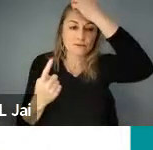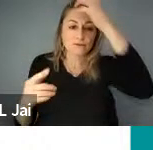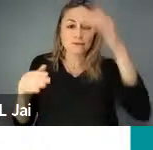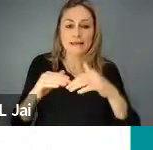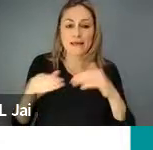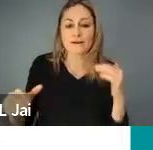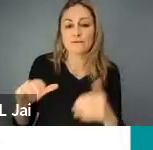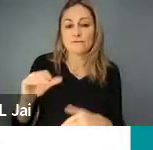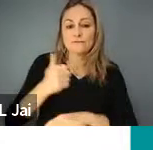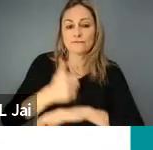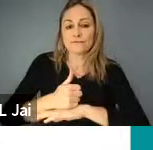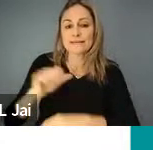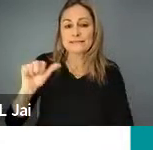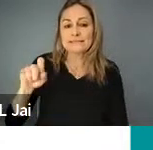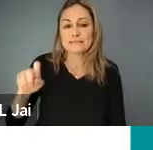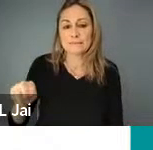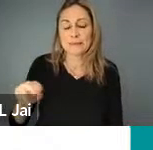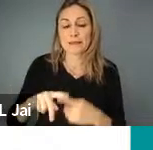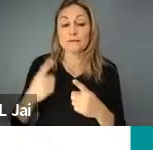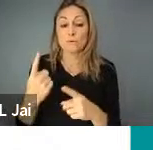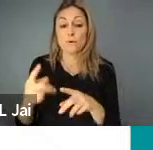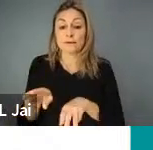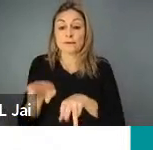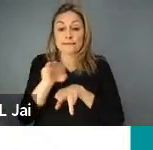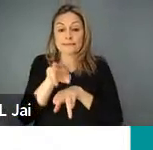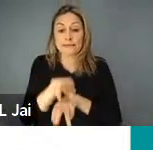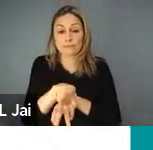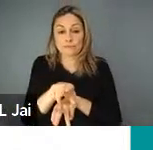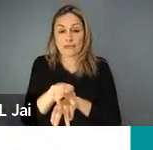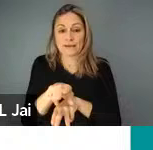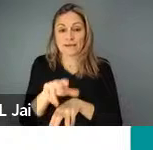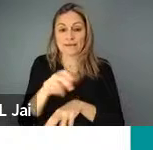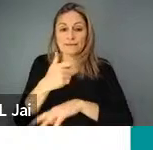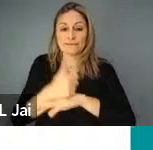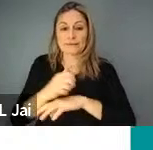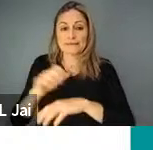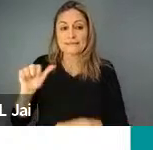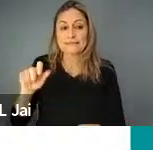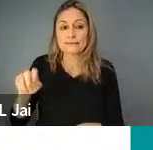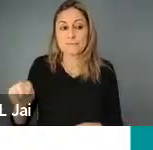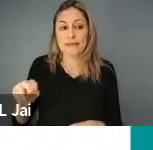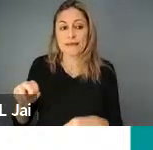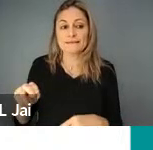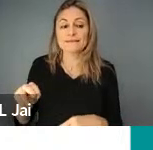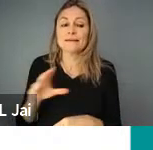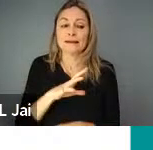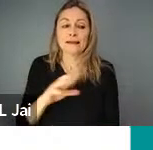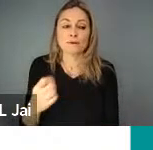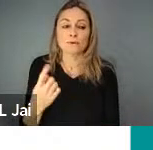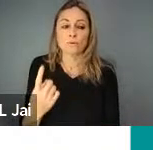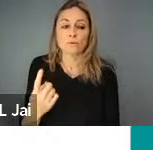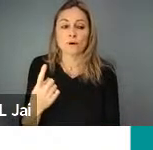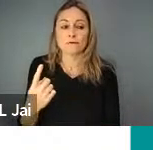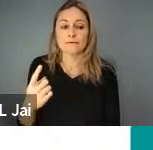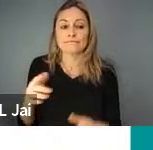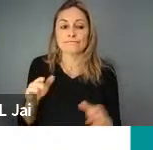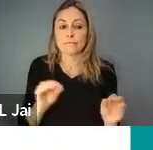pair of double deck fixed span bridges, and a pair of single level movable span bridges.